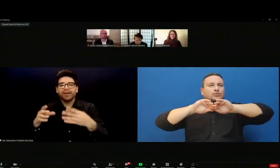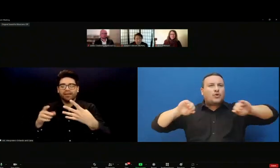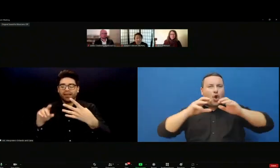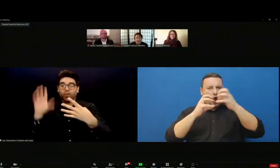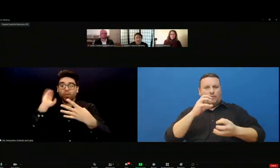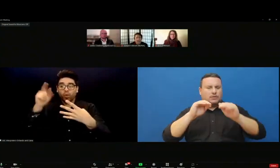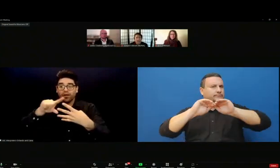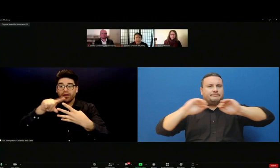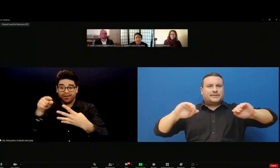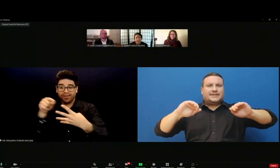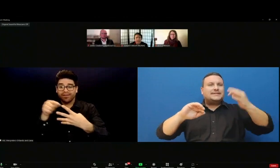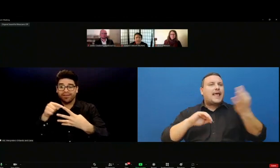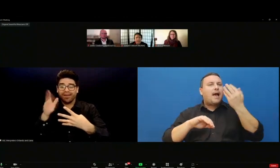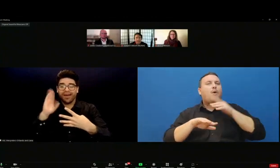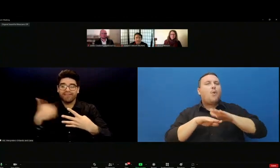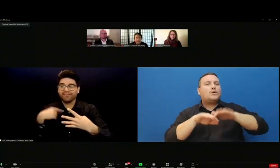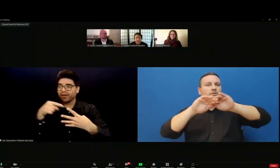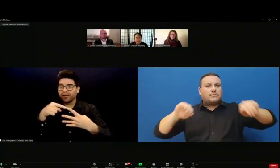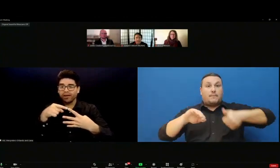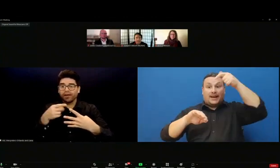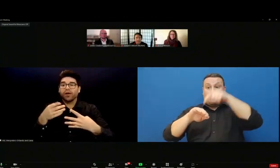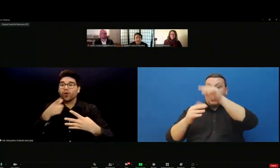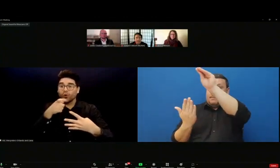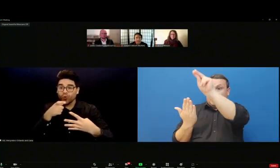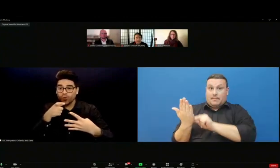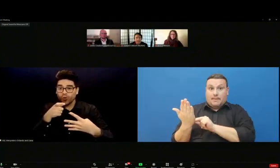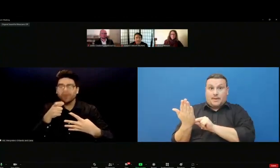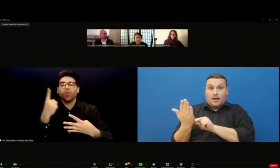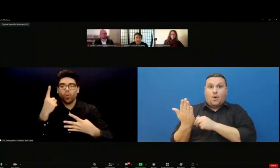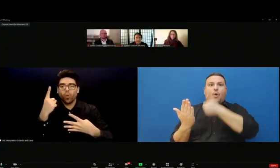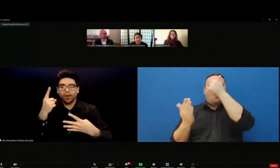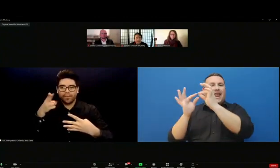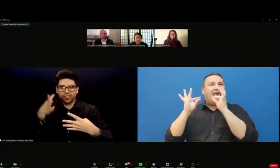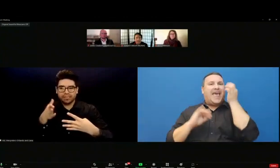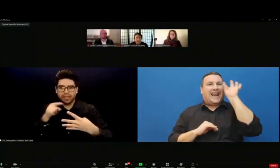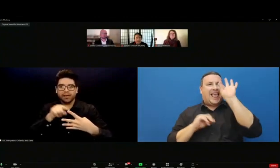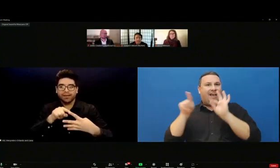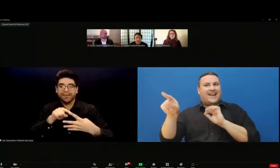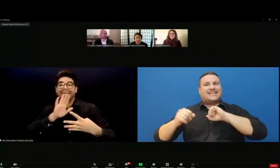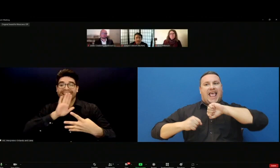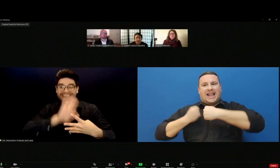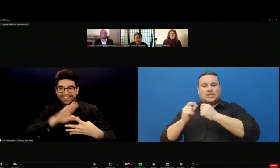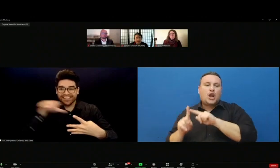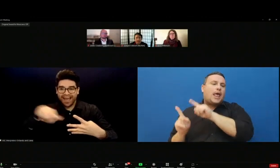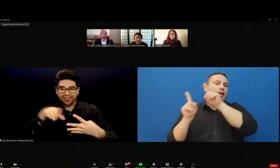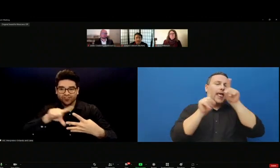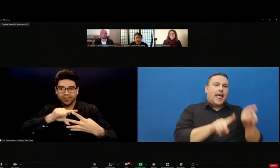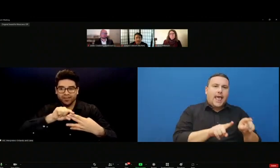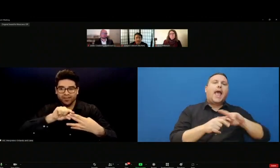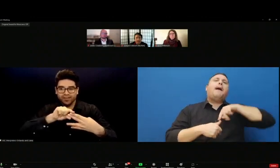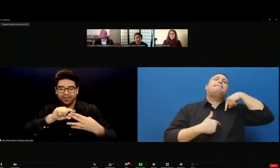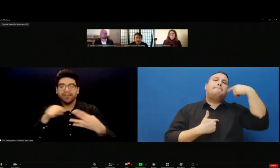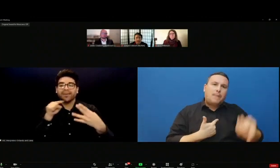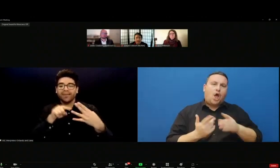by first encoding the information about one referent, so one referent and his actions, and other referent and their